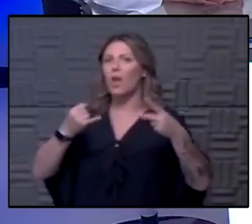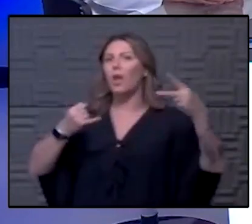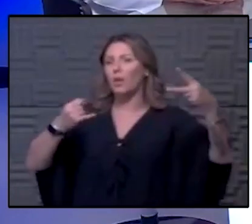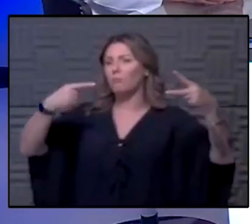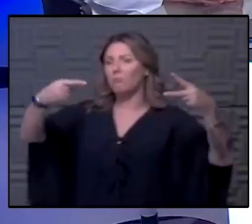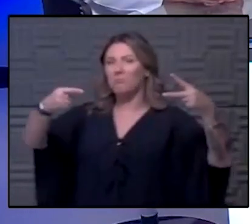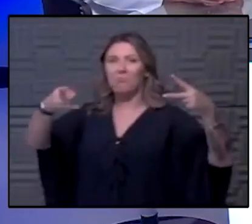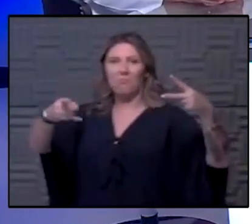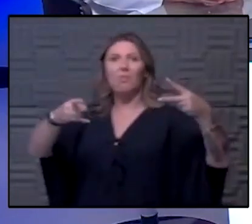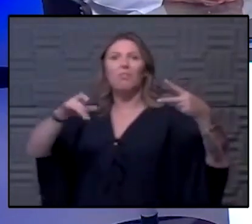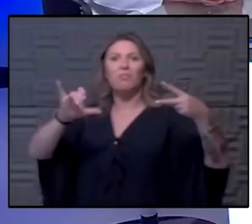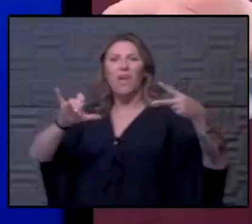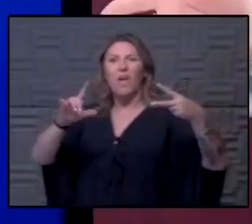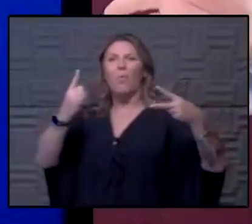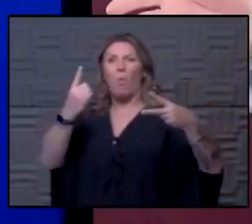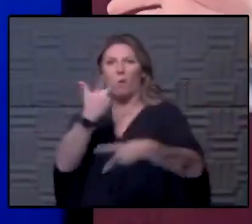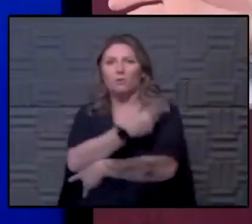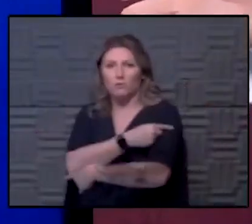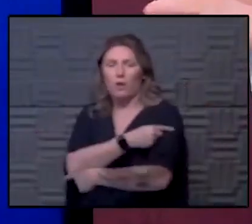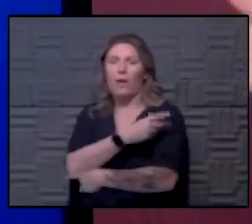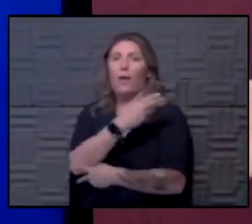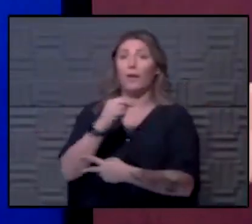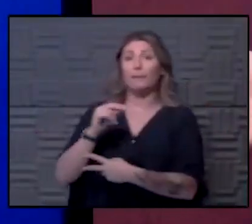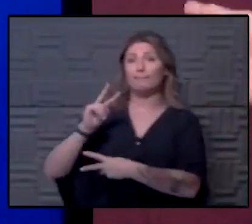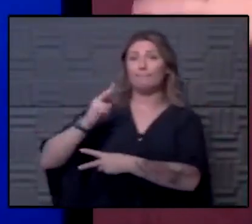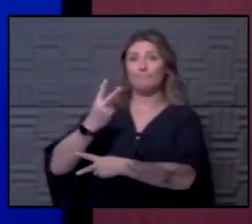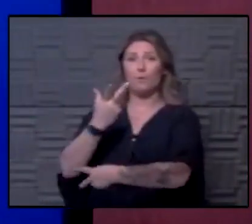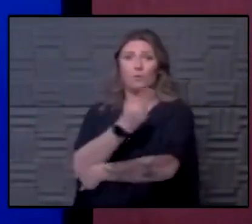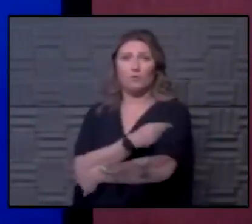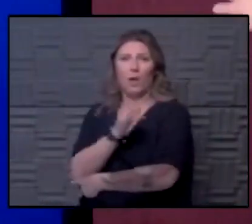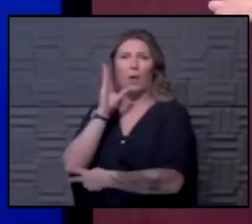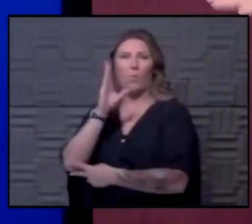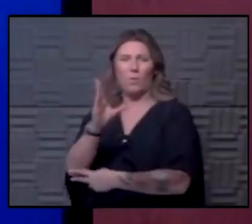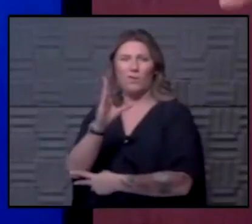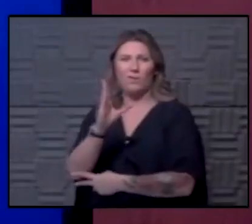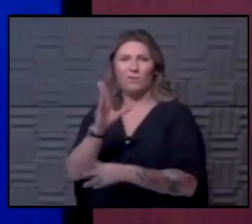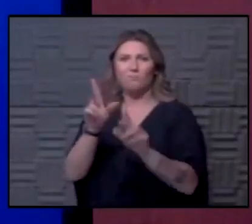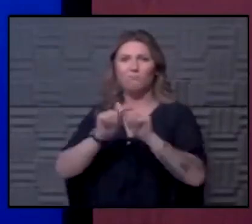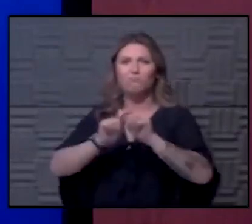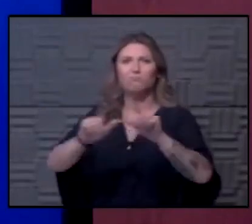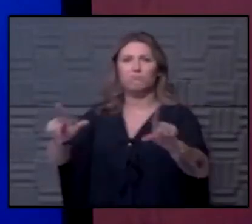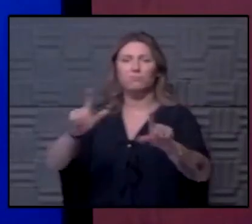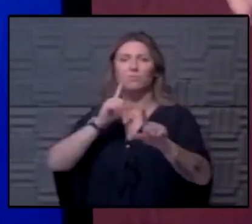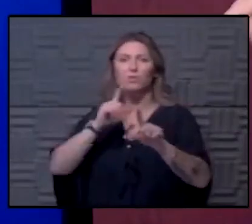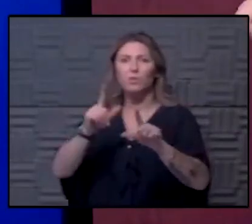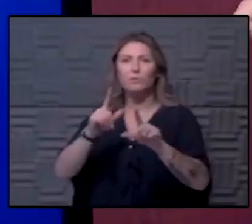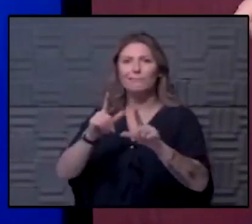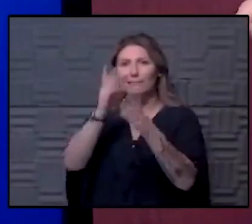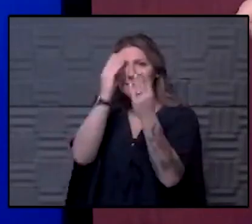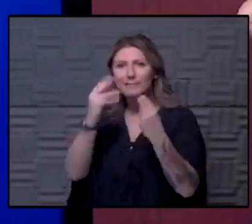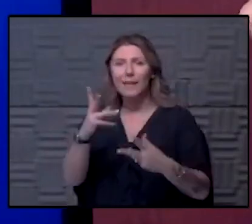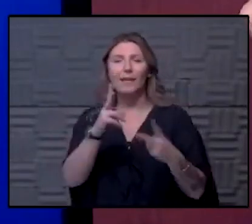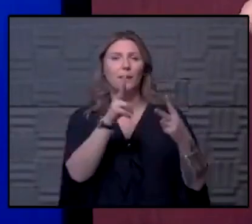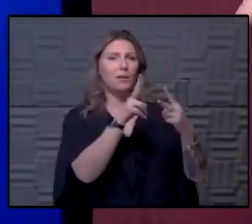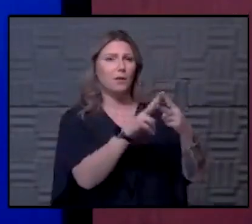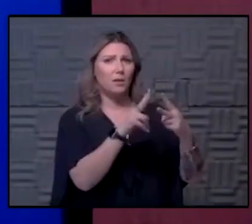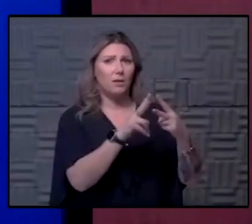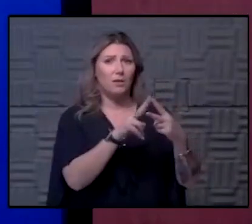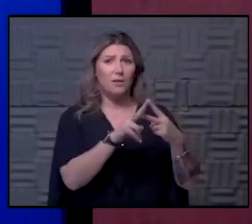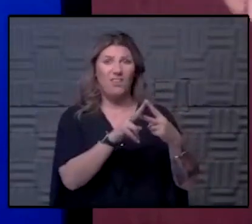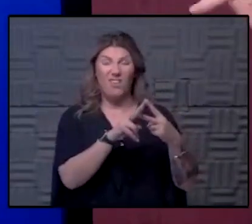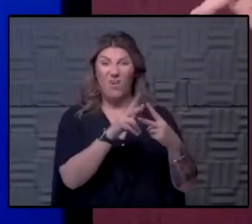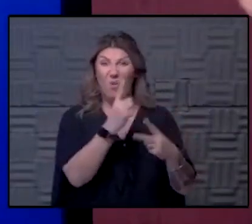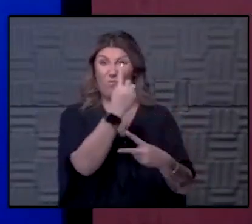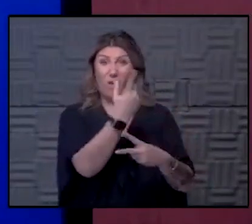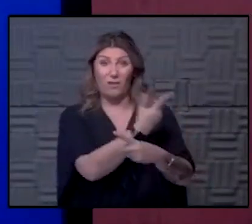The single shot looks good. We got to see their 2-shot data. Interestingly, the single shot data now coming out about Pfizer and and Moderna